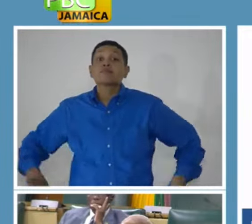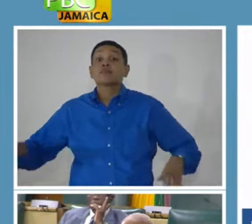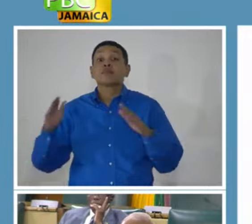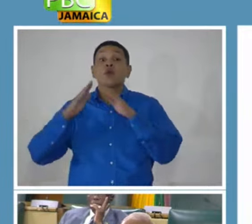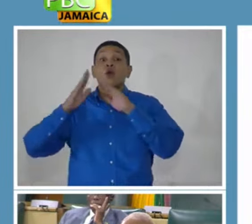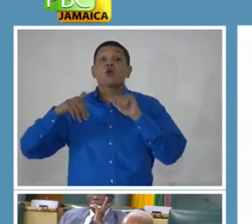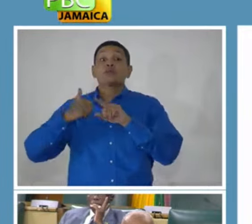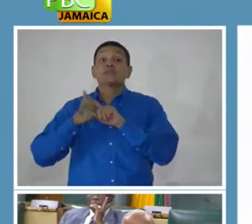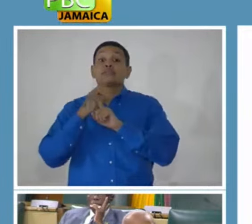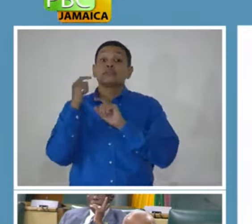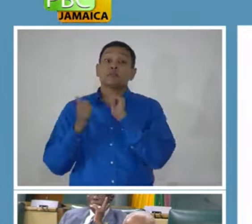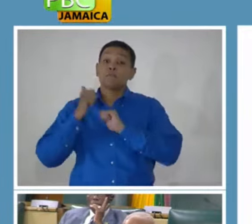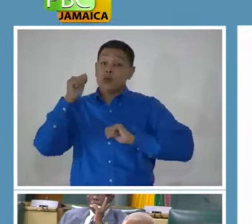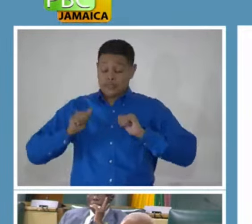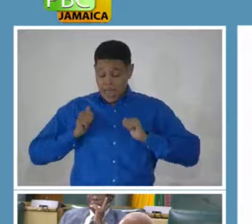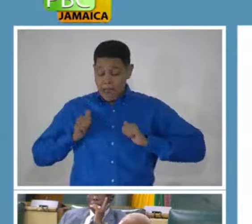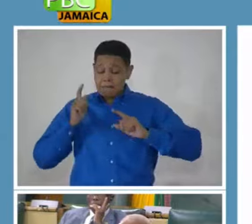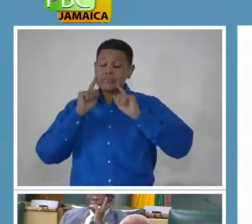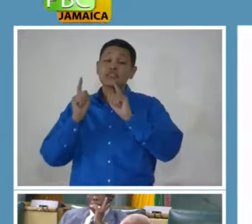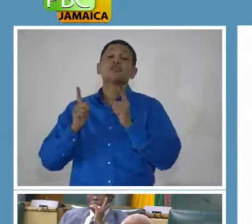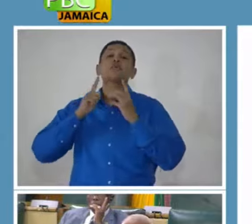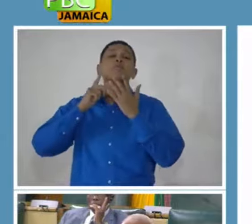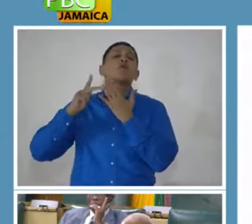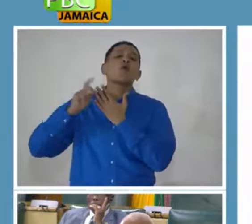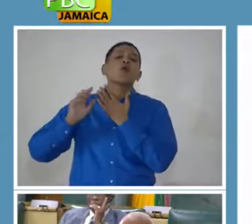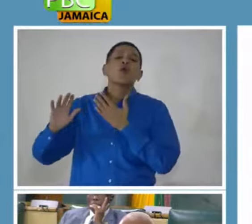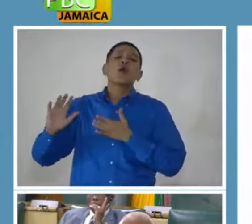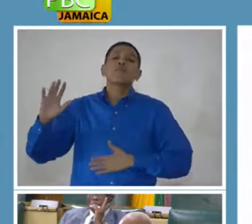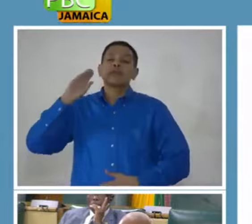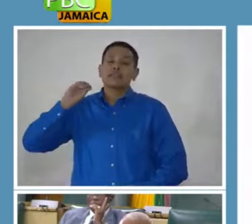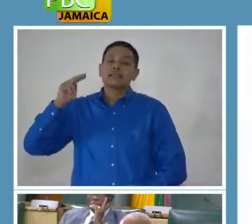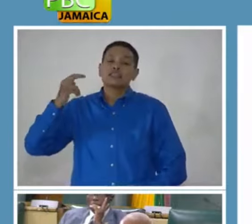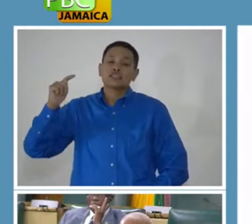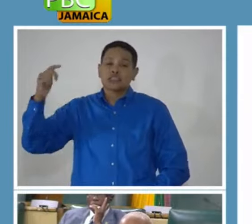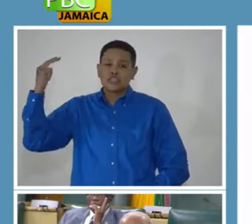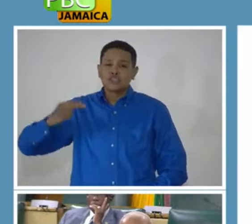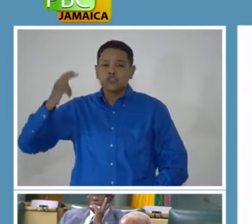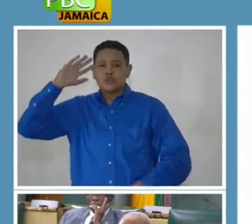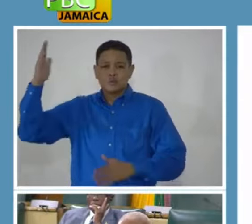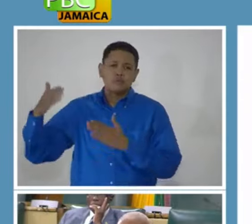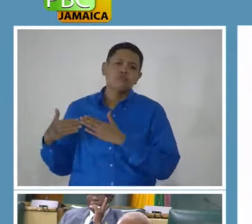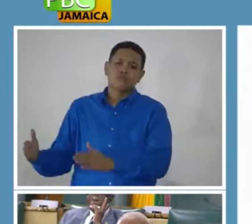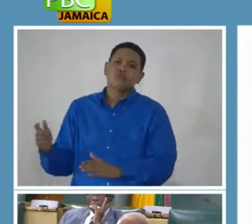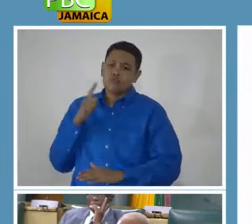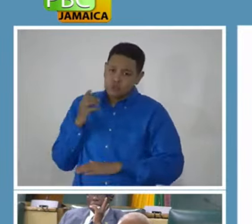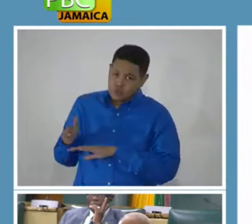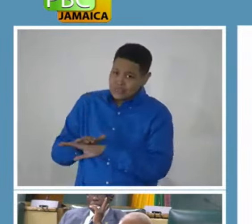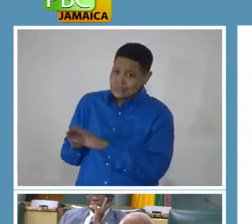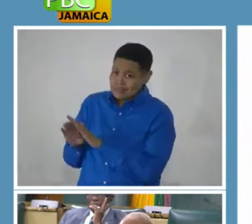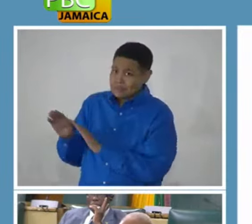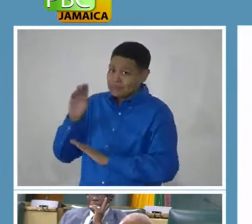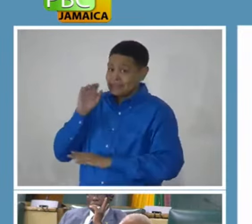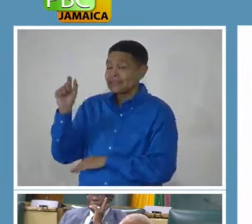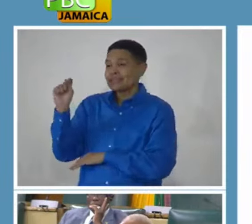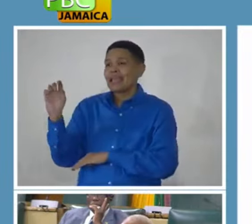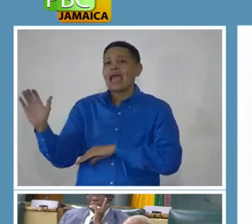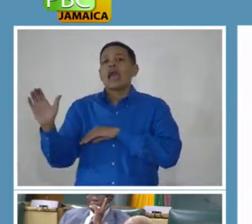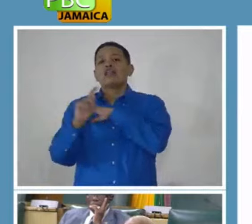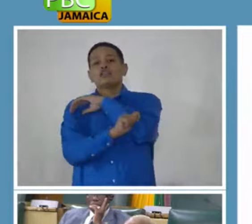Housing, the most ambitious housing program in the NHT's history, will be rolled out,